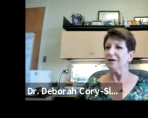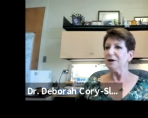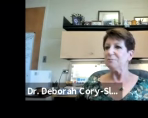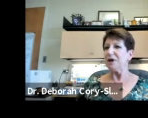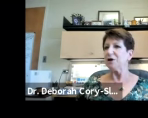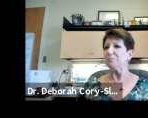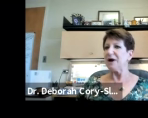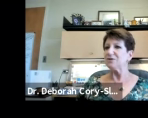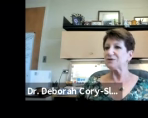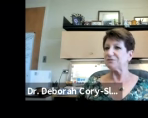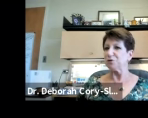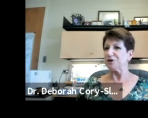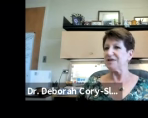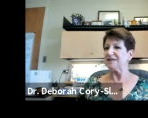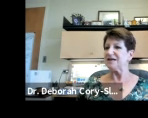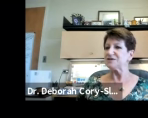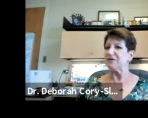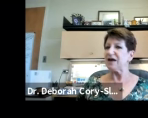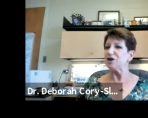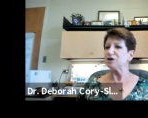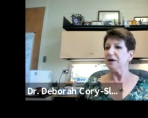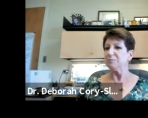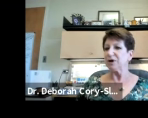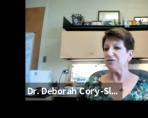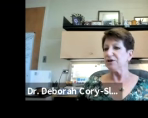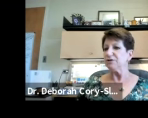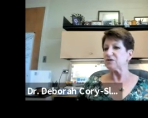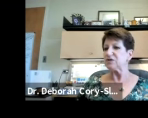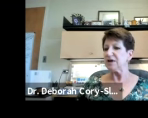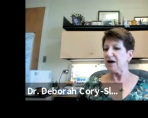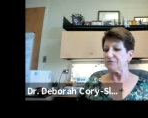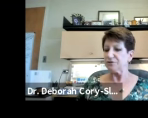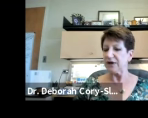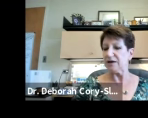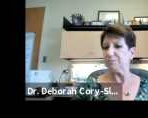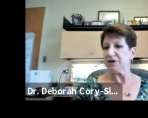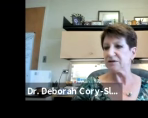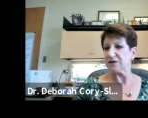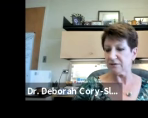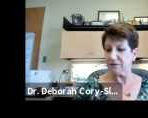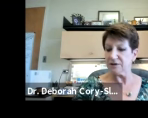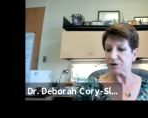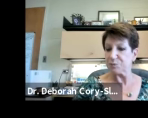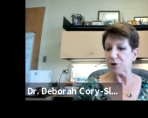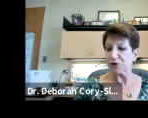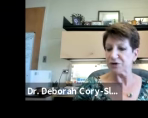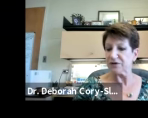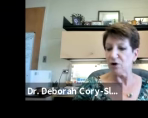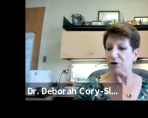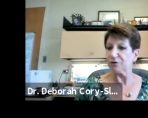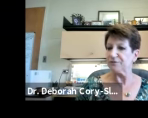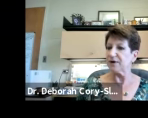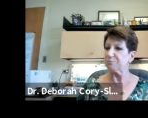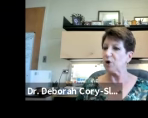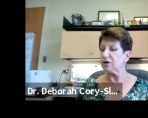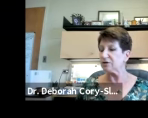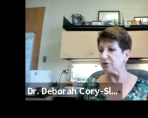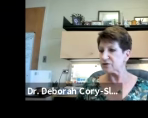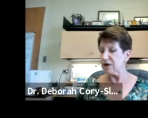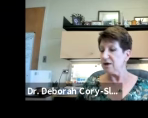normal male mouse at 14 days of age, but I think you can see after the ambient exposure to the